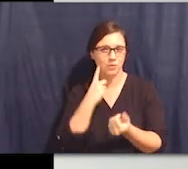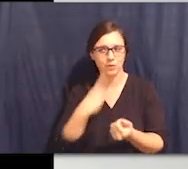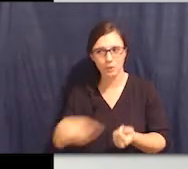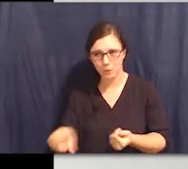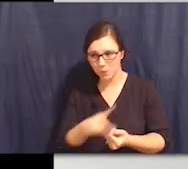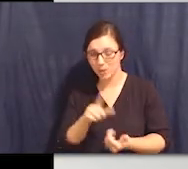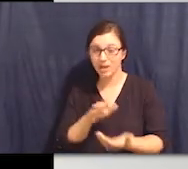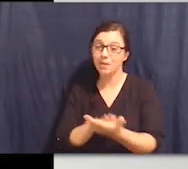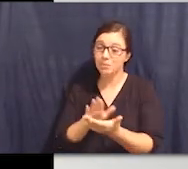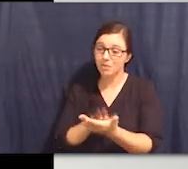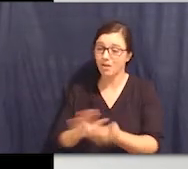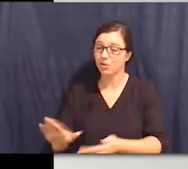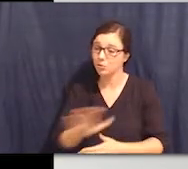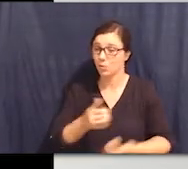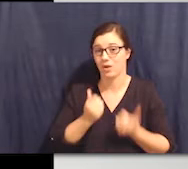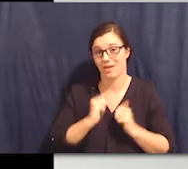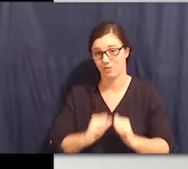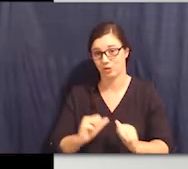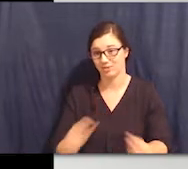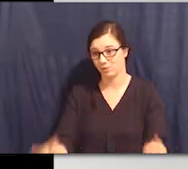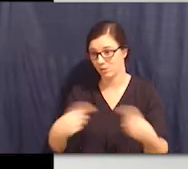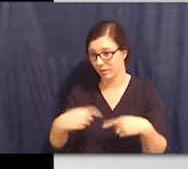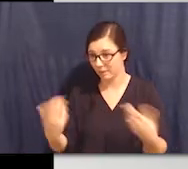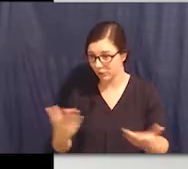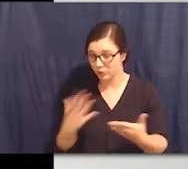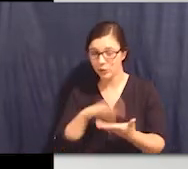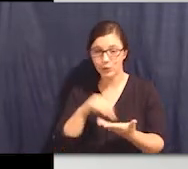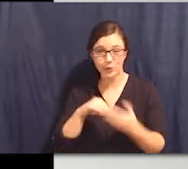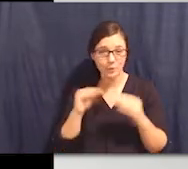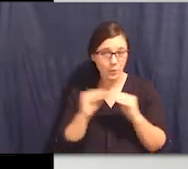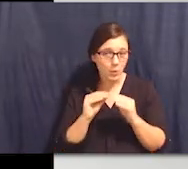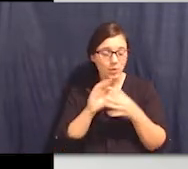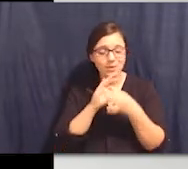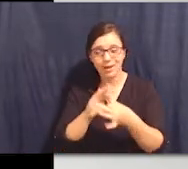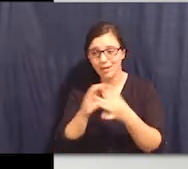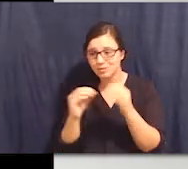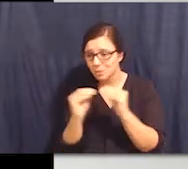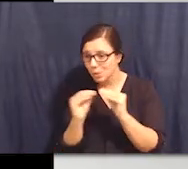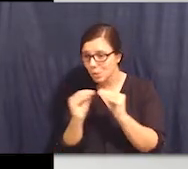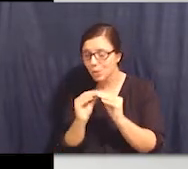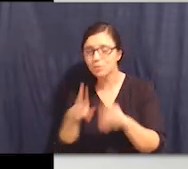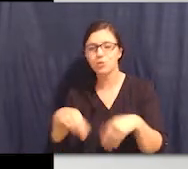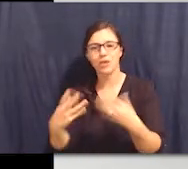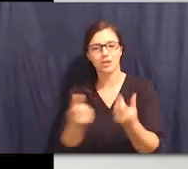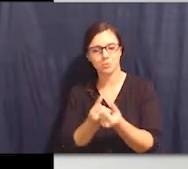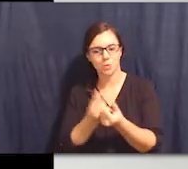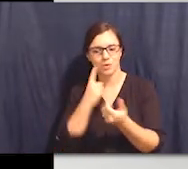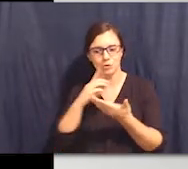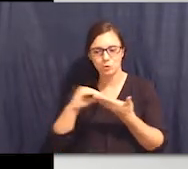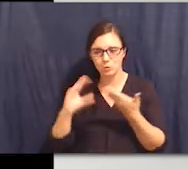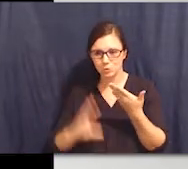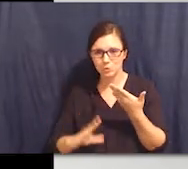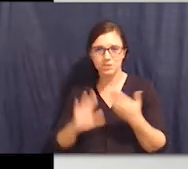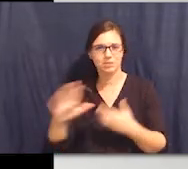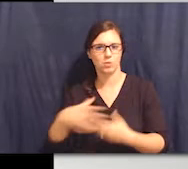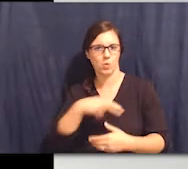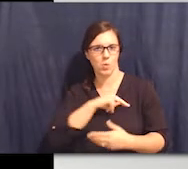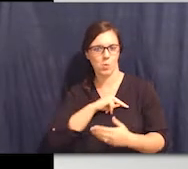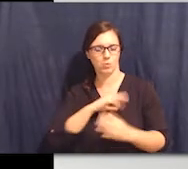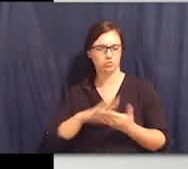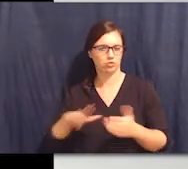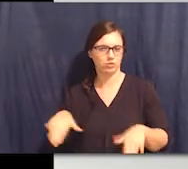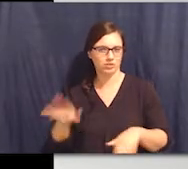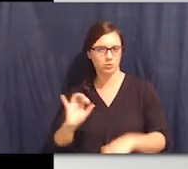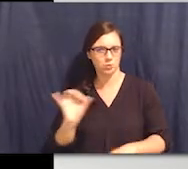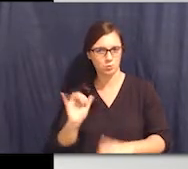you. And I applaud your efforts to be here and learn more and connect more to provide the supports for the students and your own students and